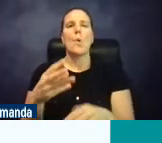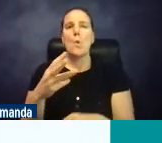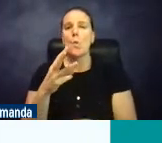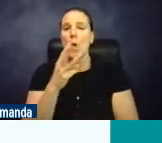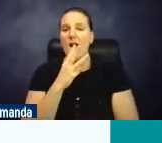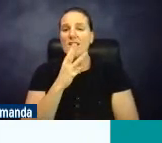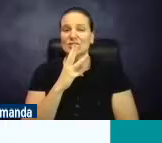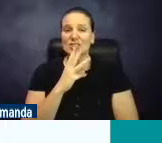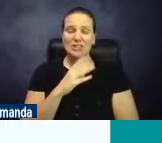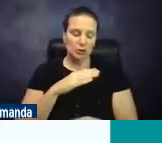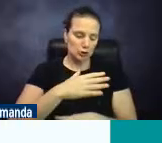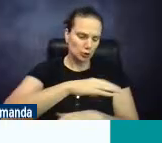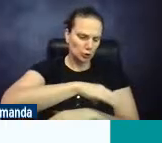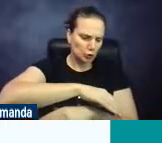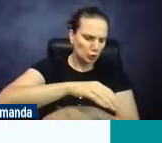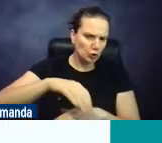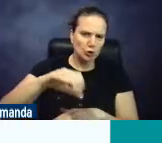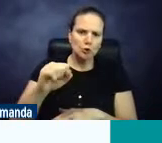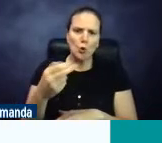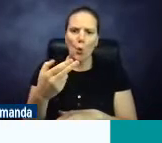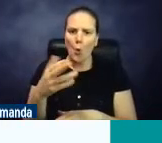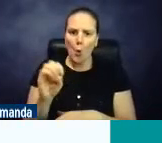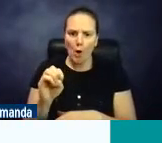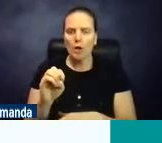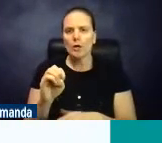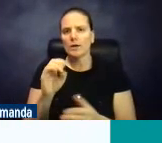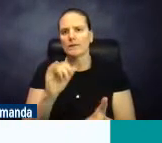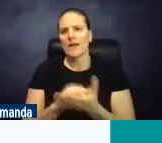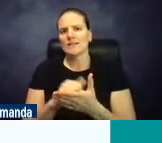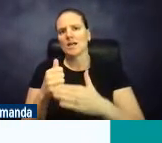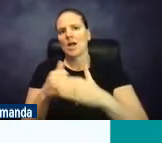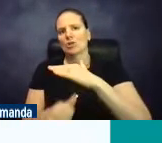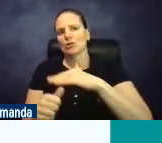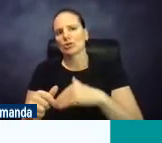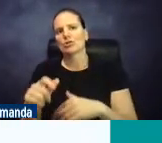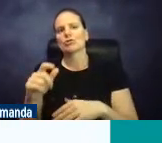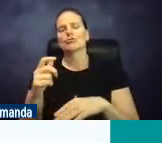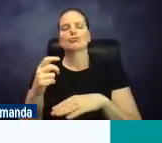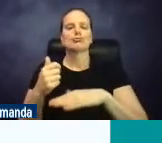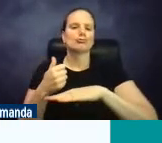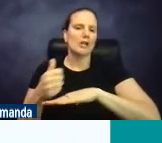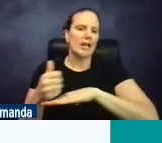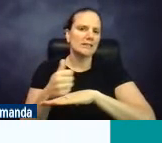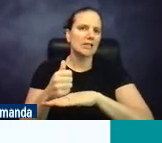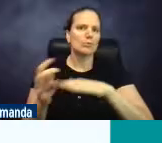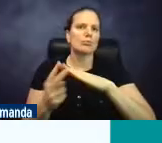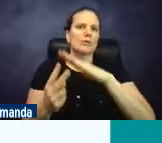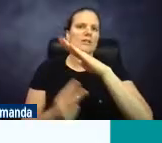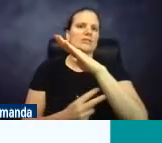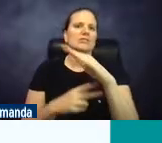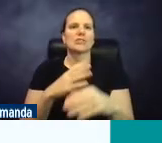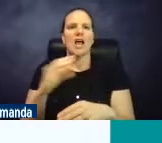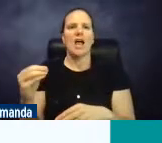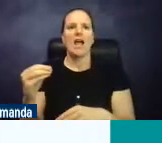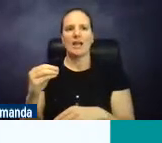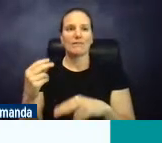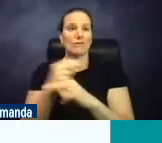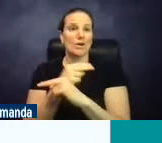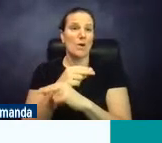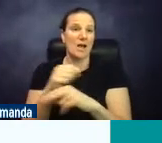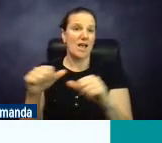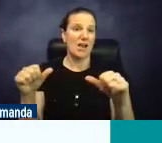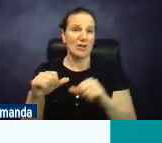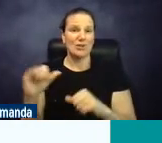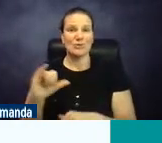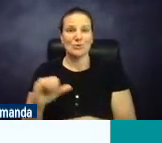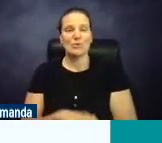off the shared use path, going underneath the transit bridge and also under the freeway area to get to touchdown. So